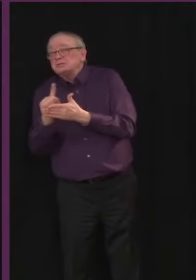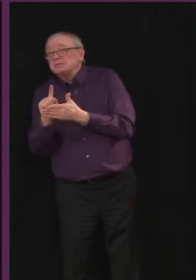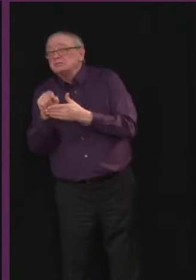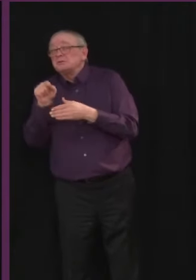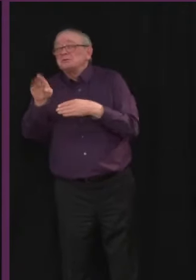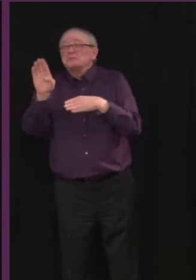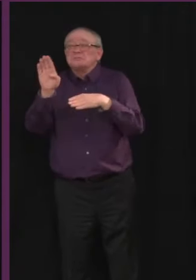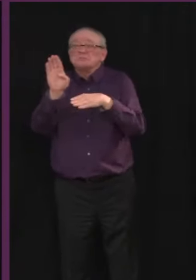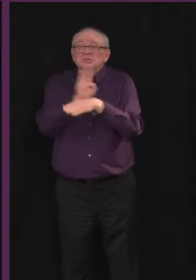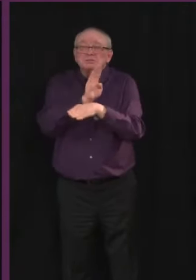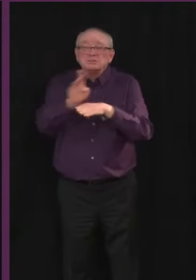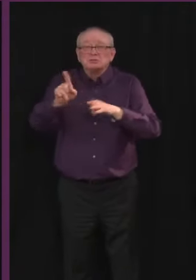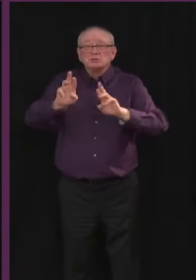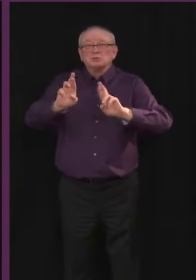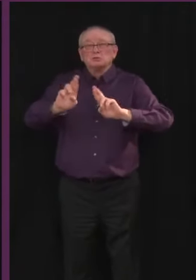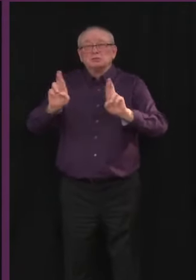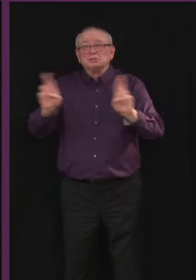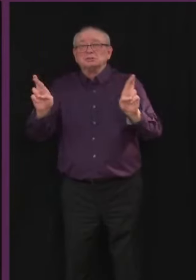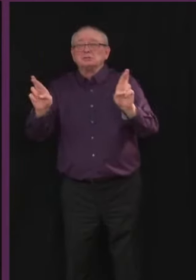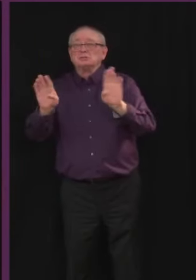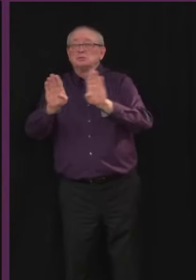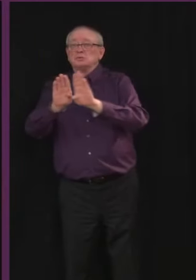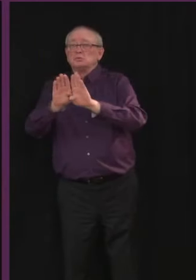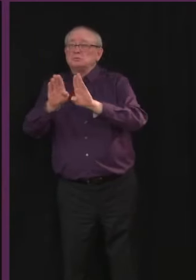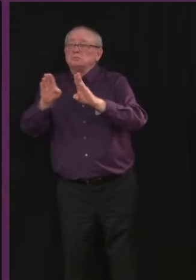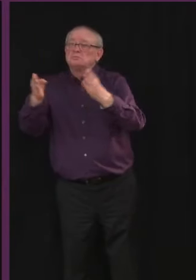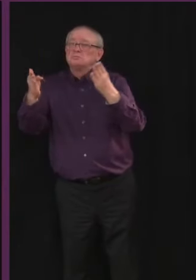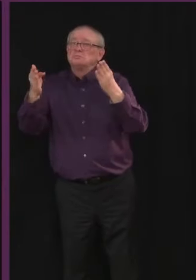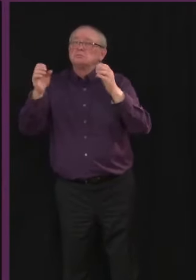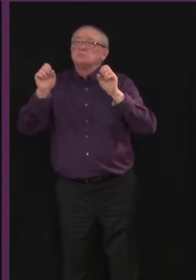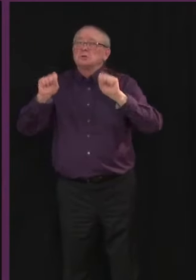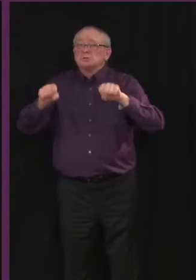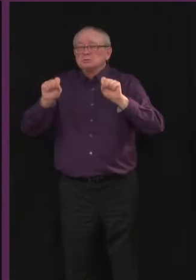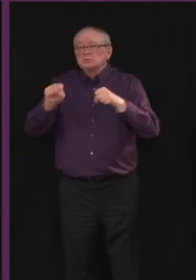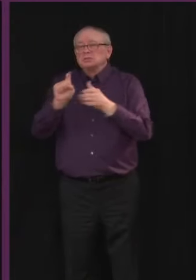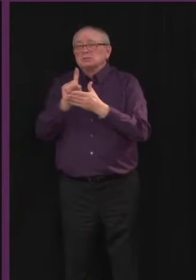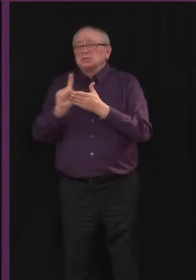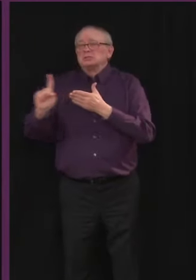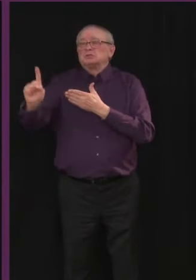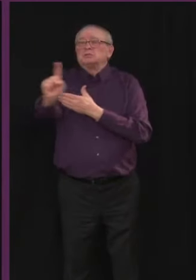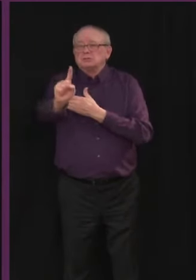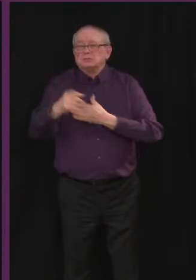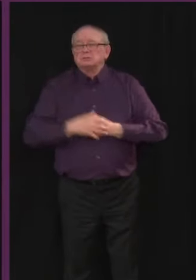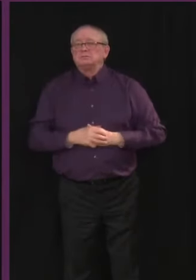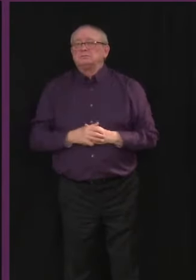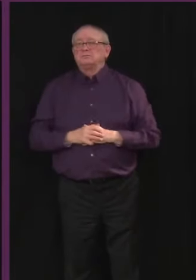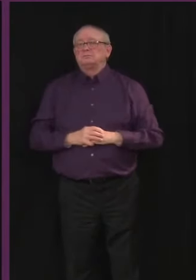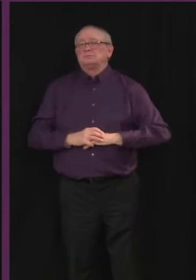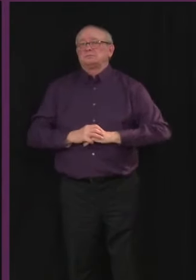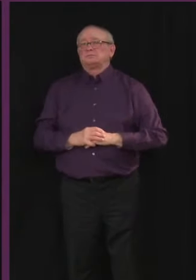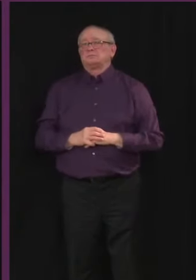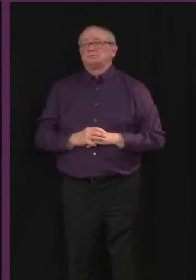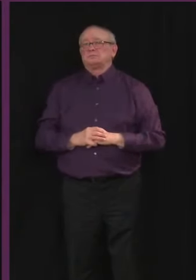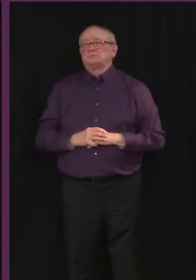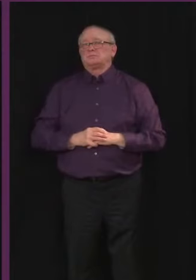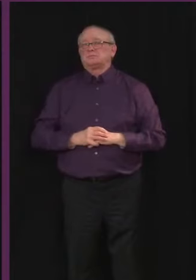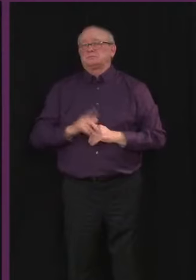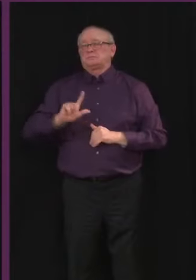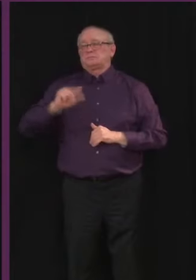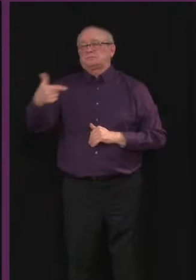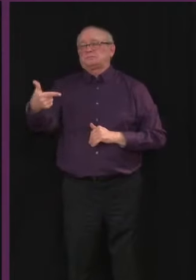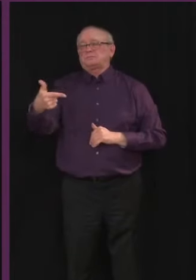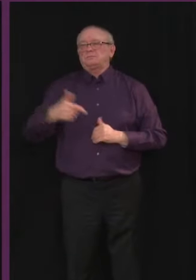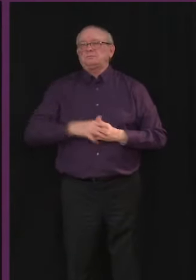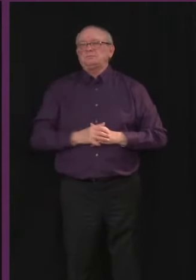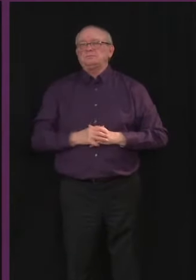for a reopening as early as the following week. Operator, could you put through the next caller, please?